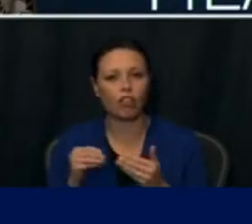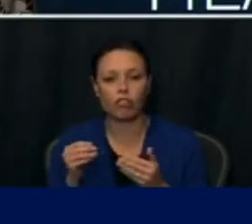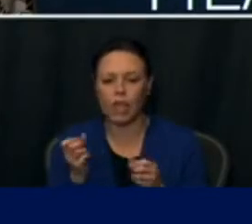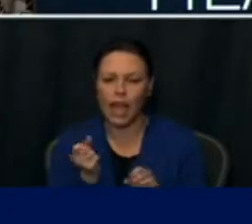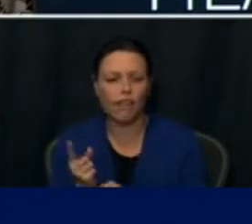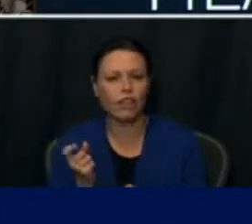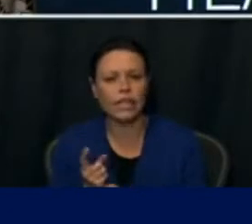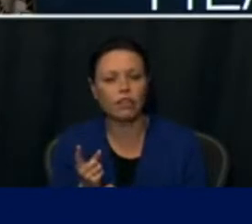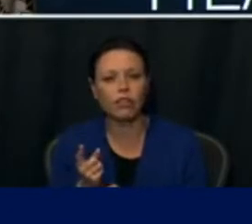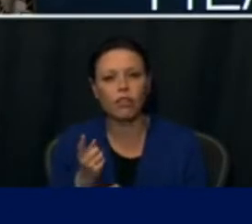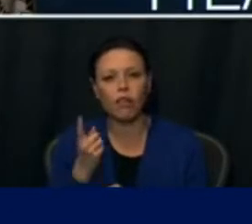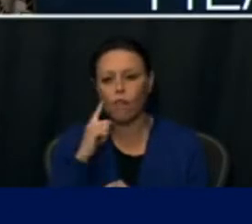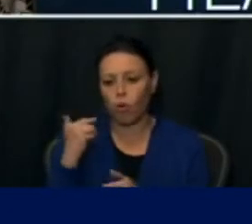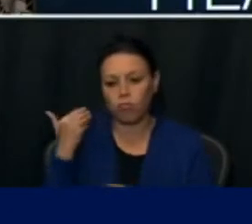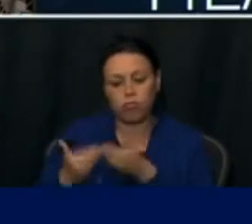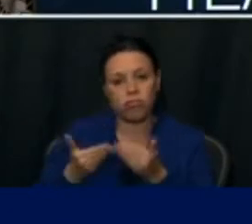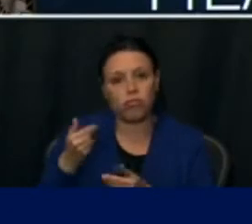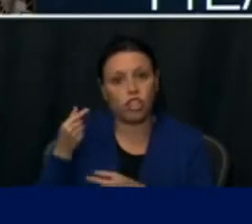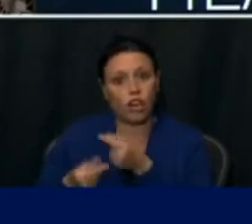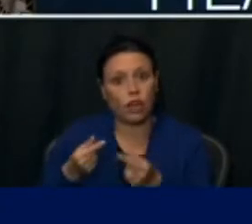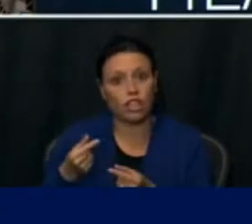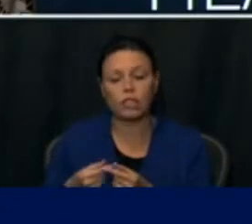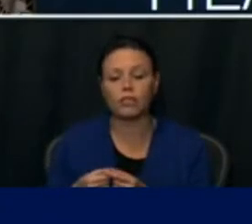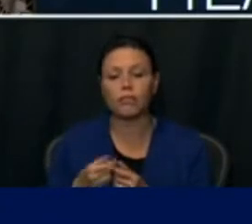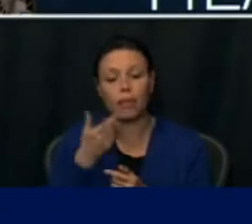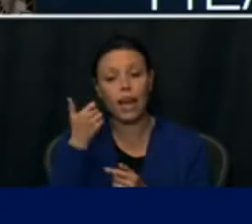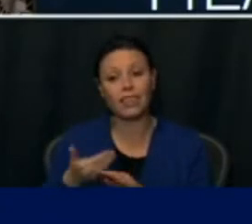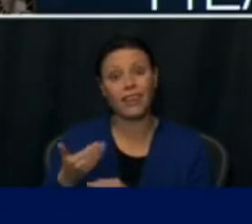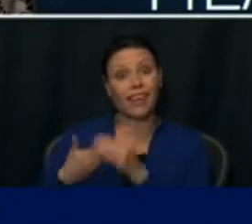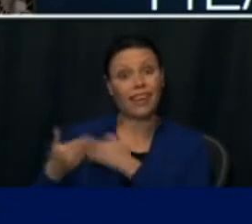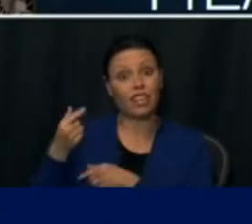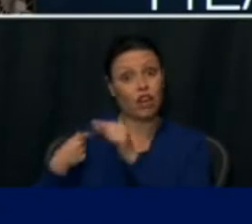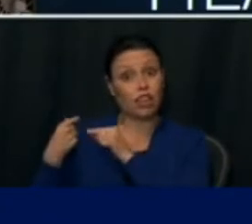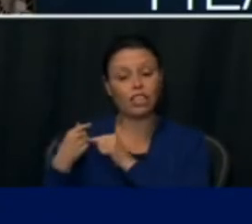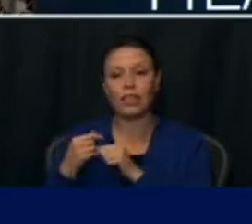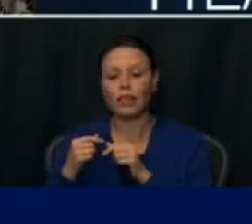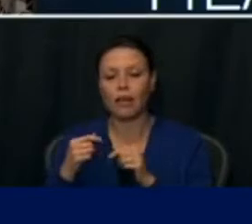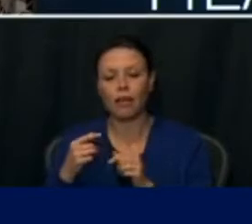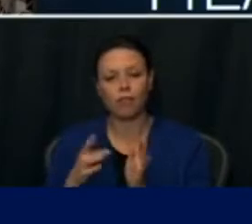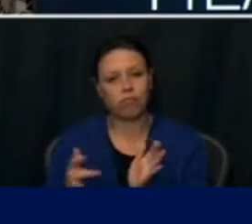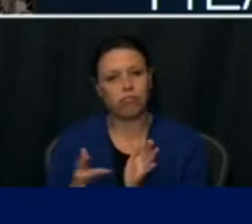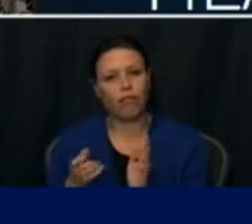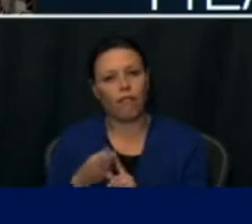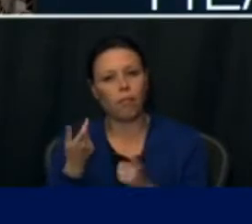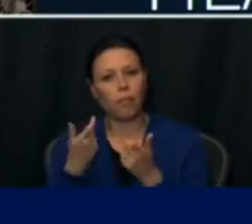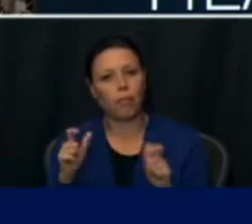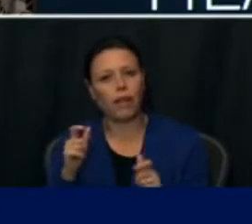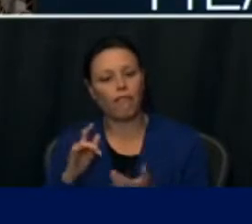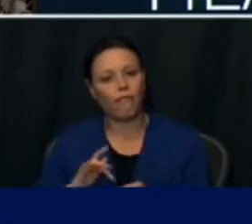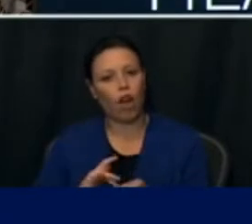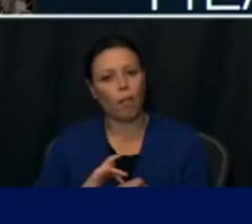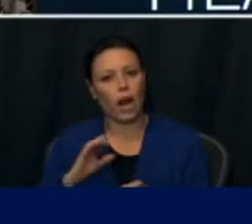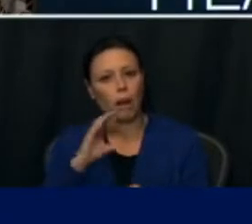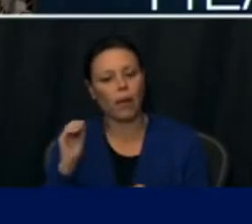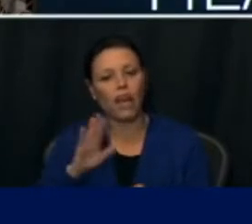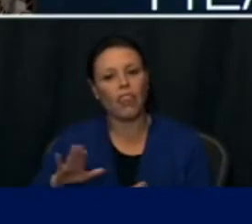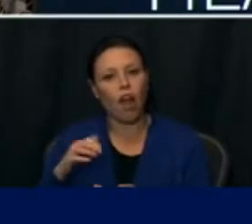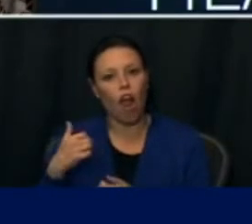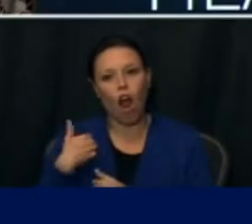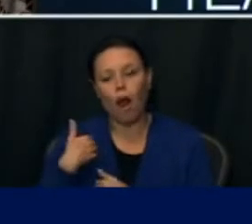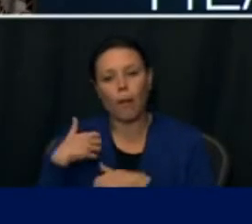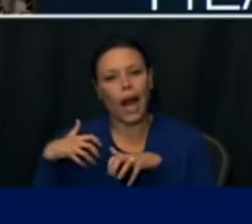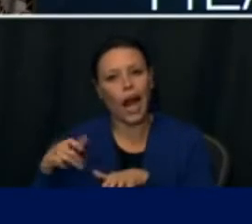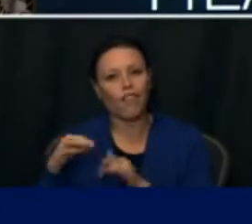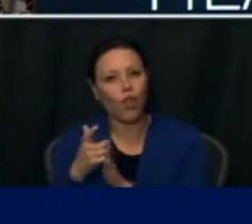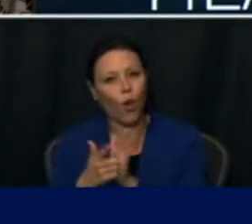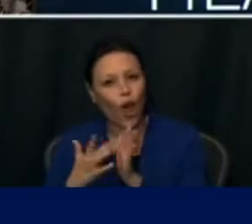year for Generations the American people have been abused by big Pharma and their army of lawyers lobbyists and